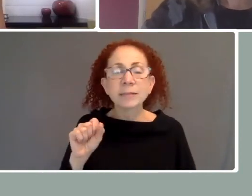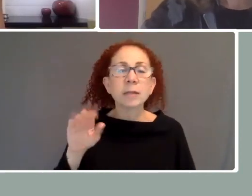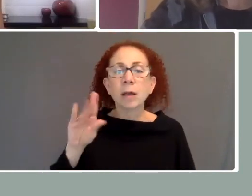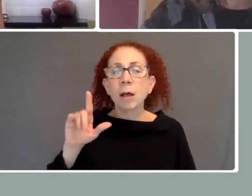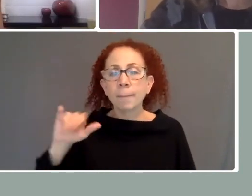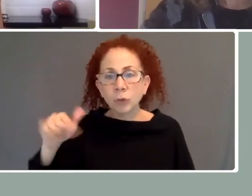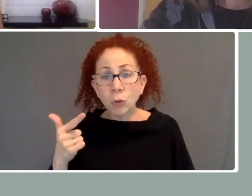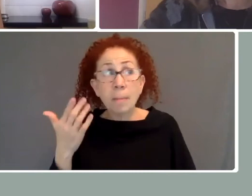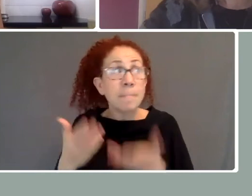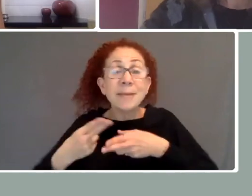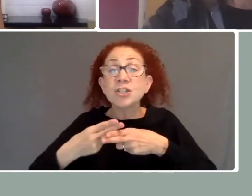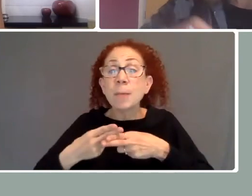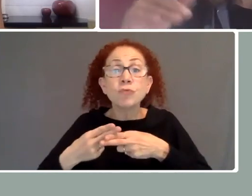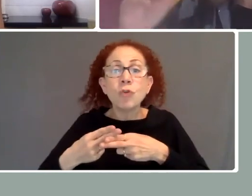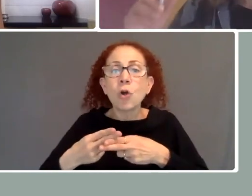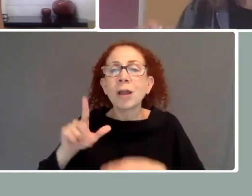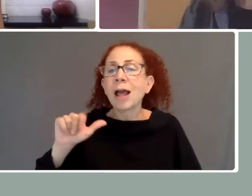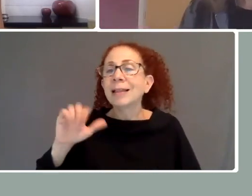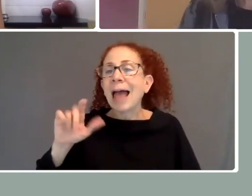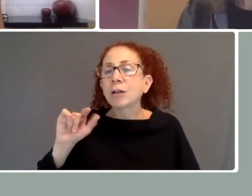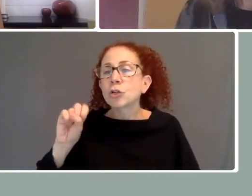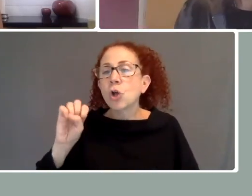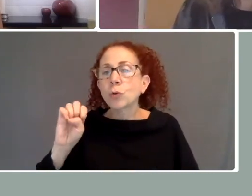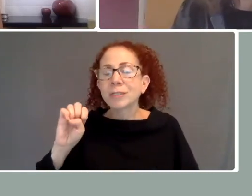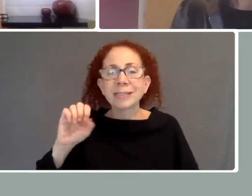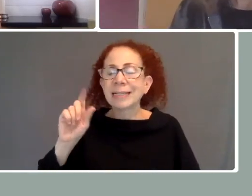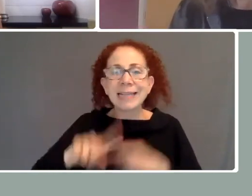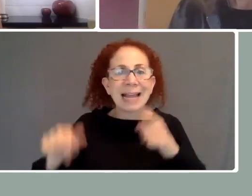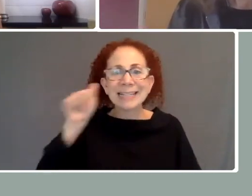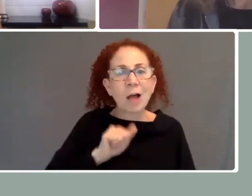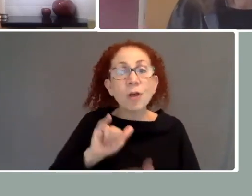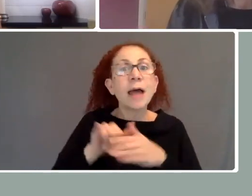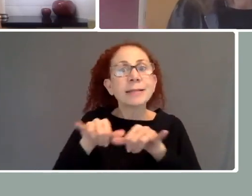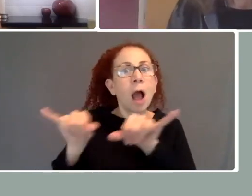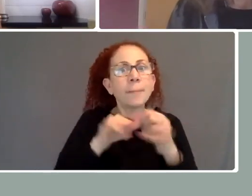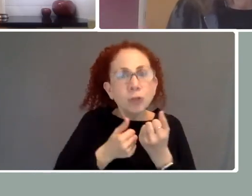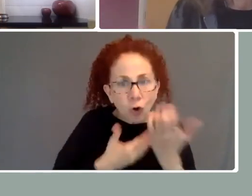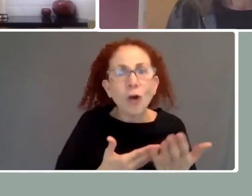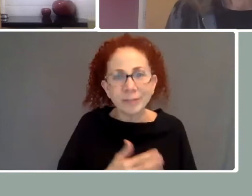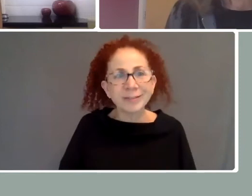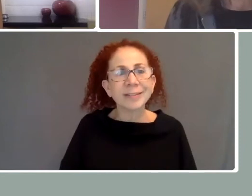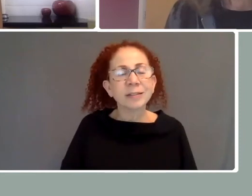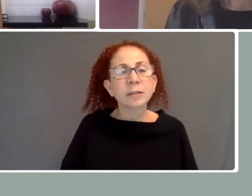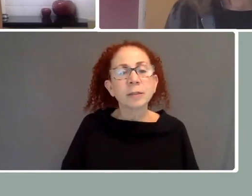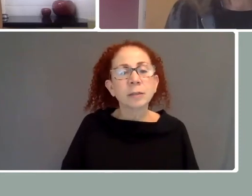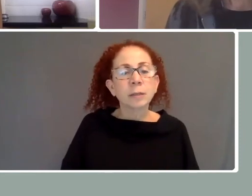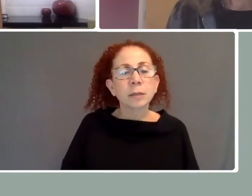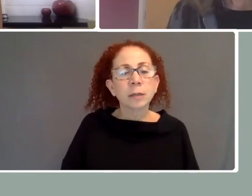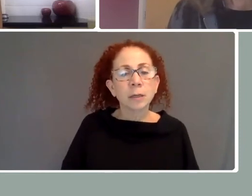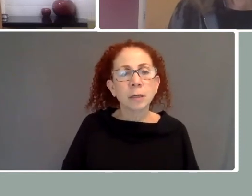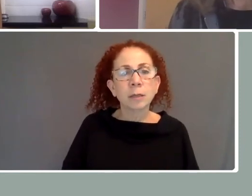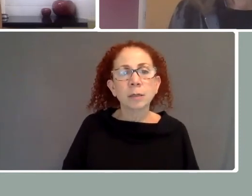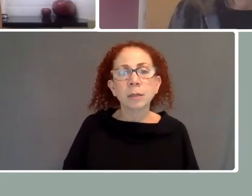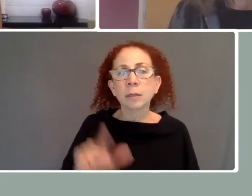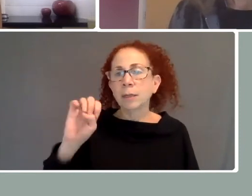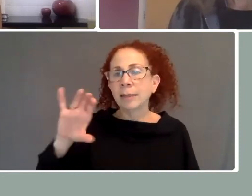temporarily lactose intolerant, which is common, and that could contribute to gas and bloating. You know,